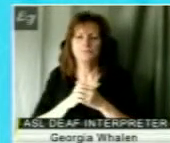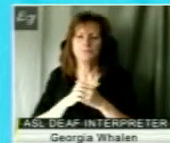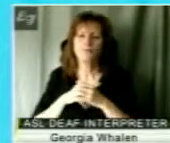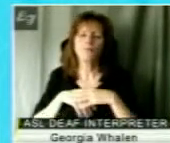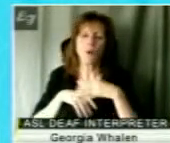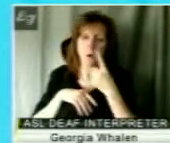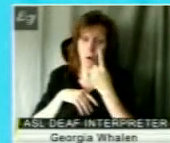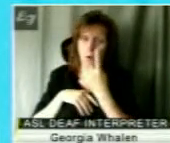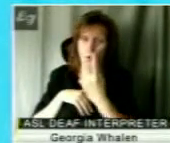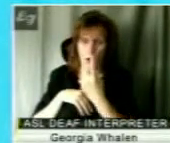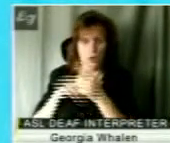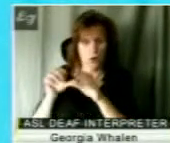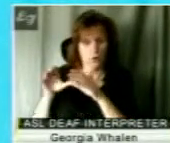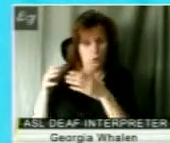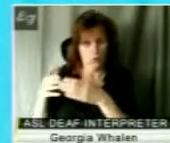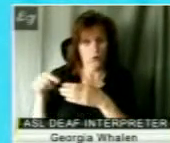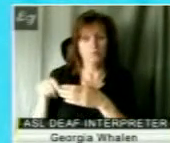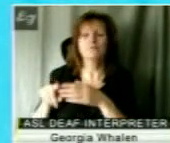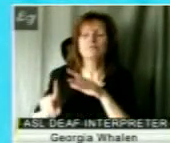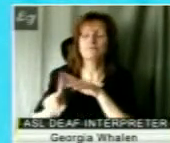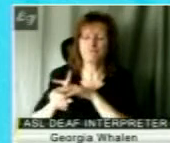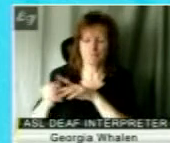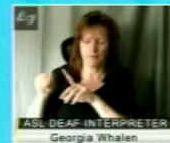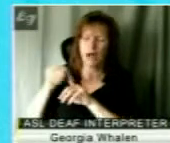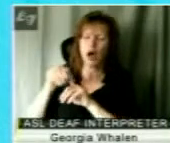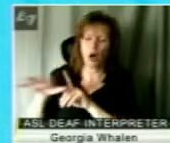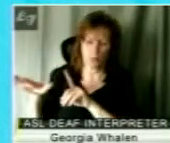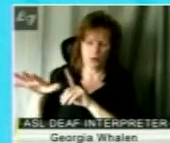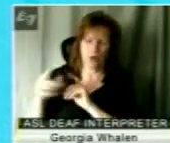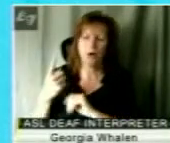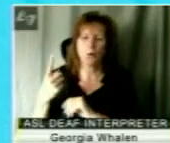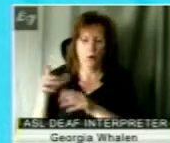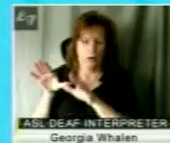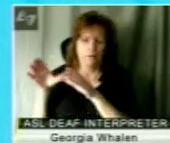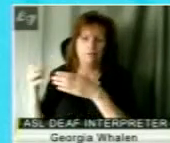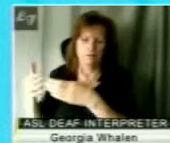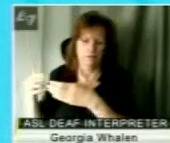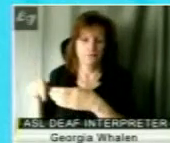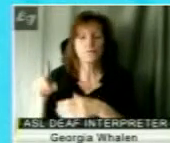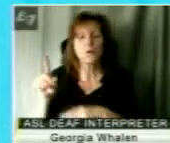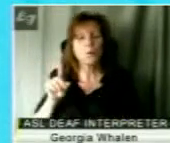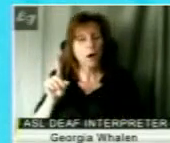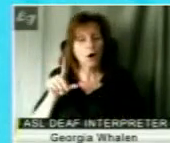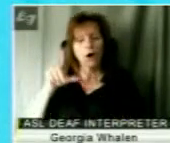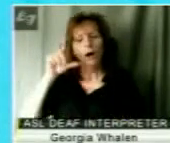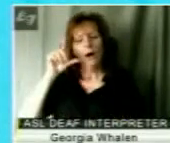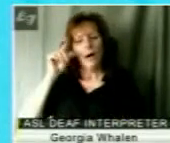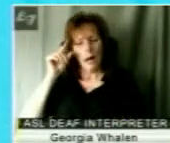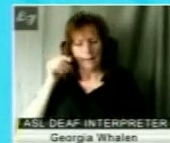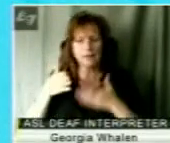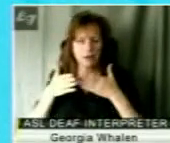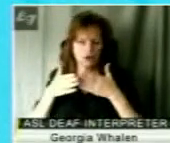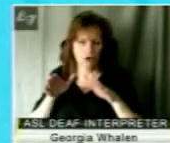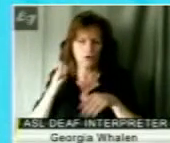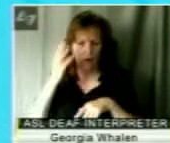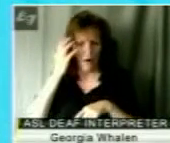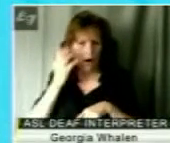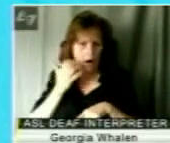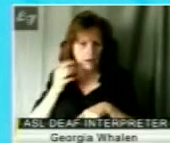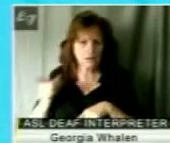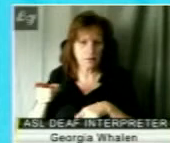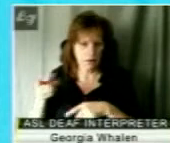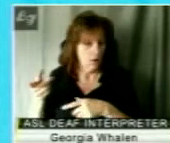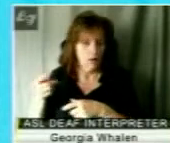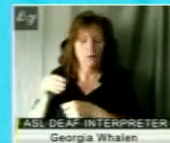Again, good news in terms of the progress of this, that outbreak continues at Hamilton General Hospital on their COVID-19 unit.